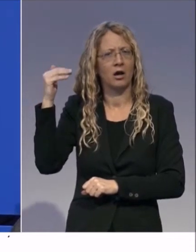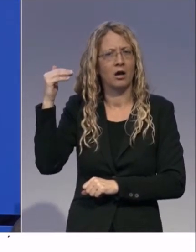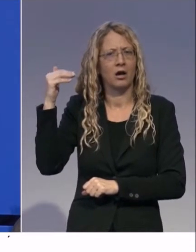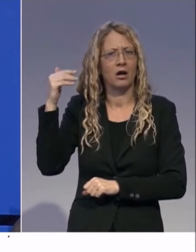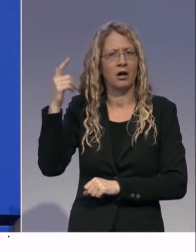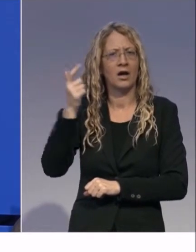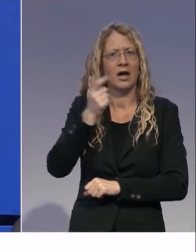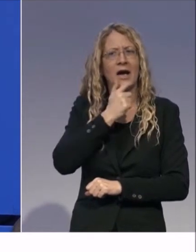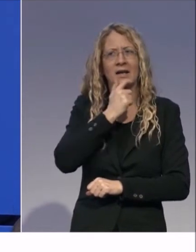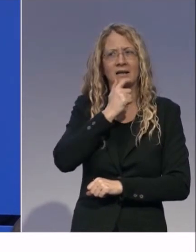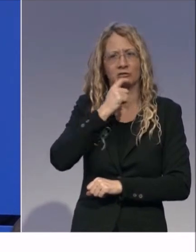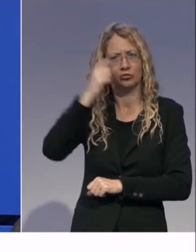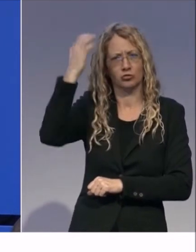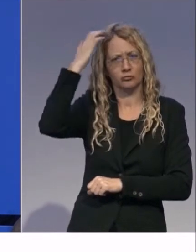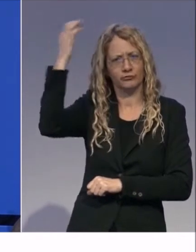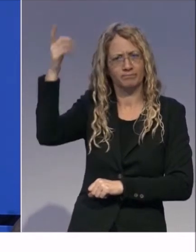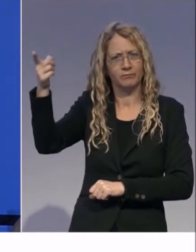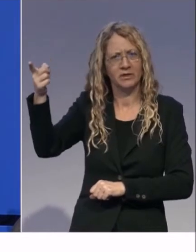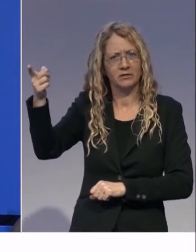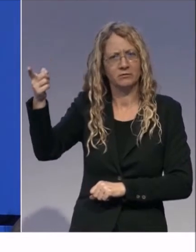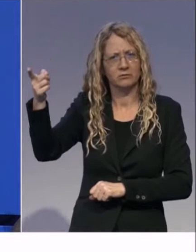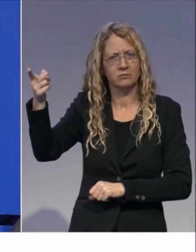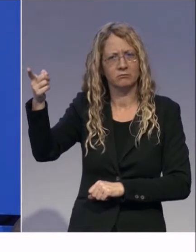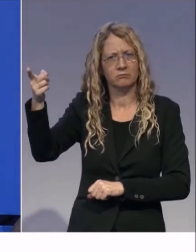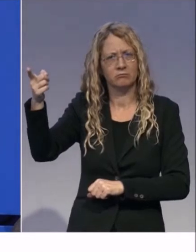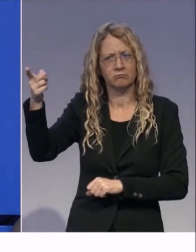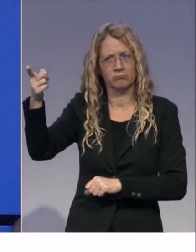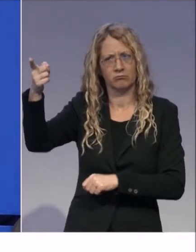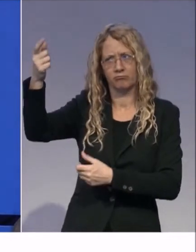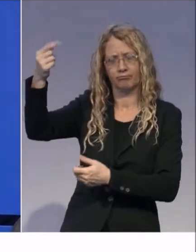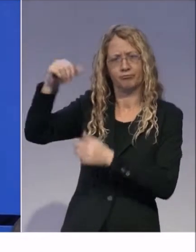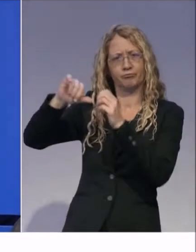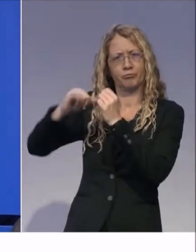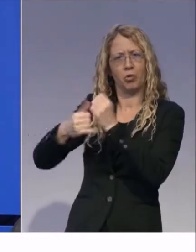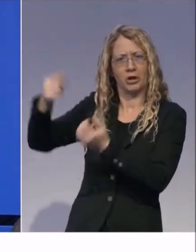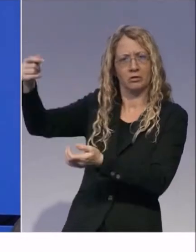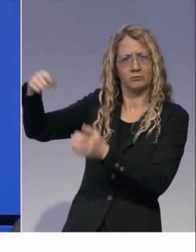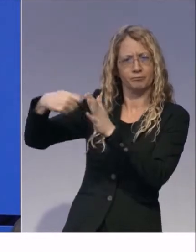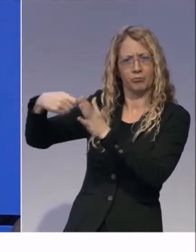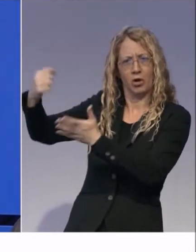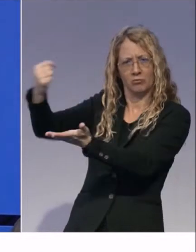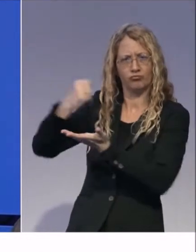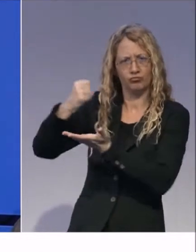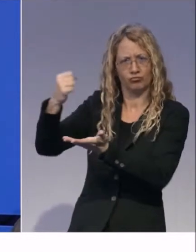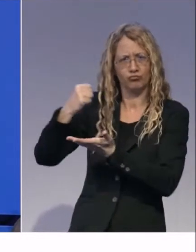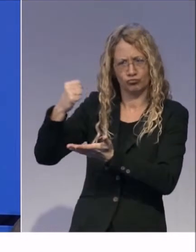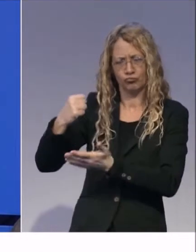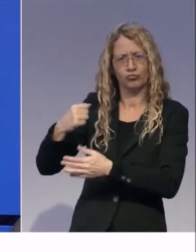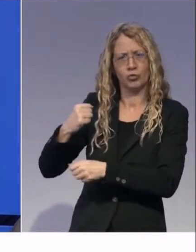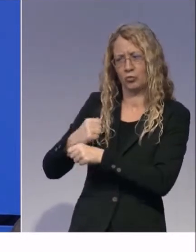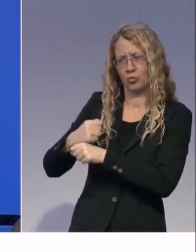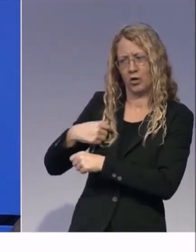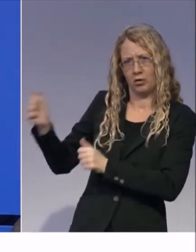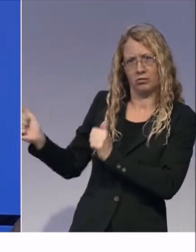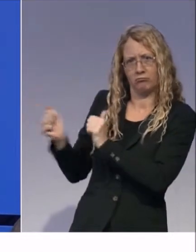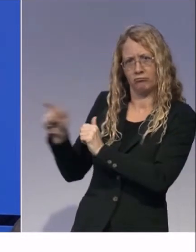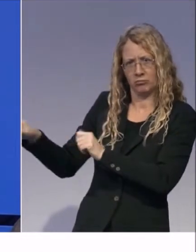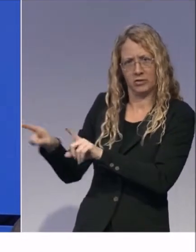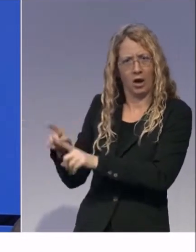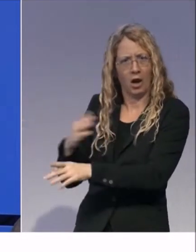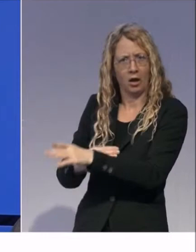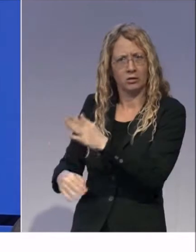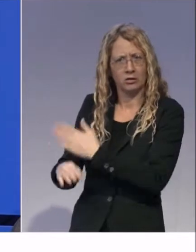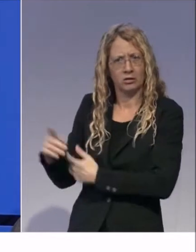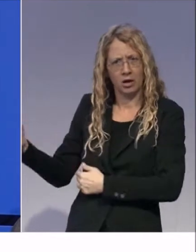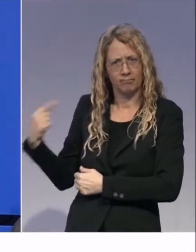had a colleague who is also a person with disability, and he happened to be our disability inclusion advisor when I was a country representative for CBM